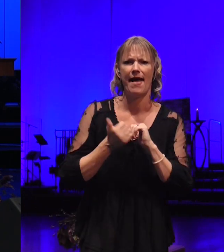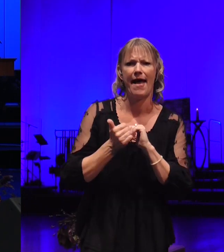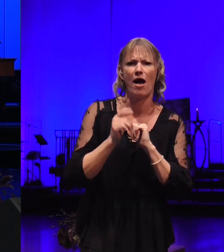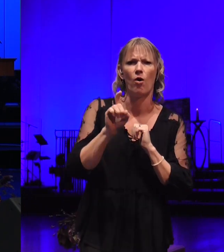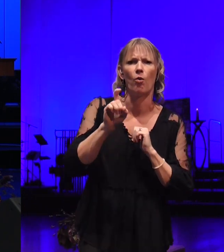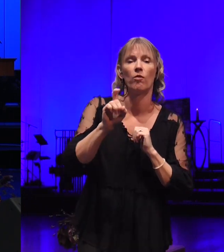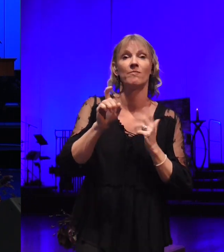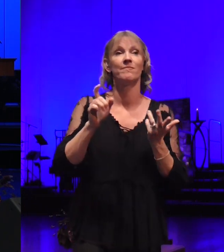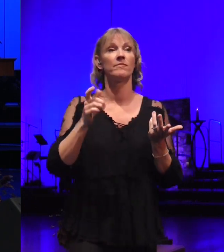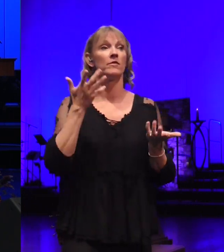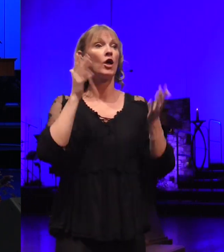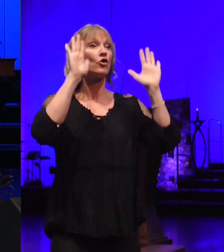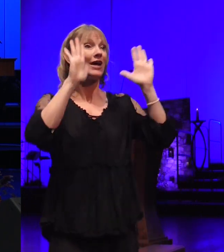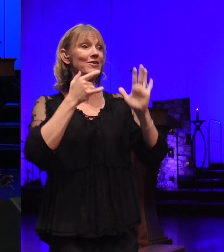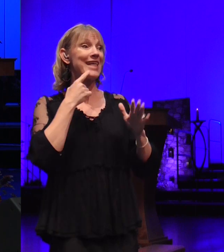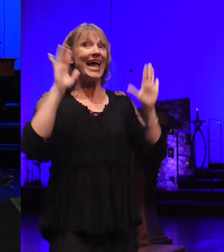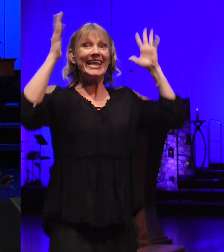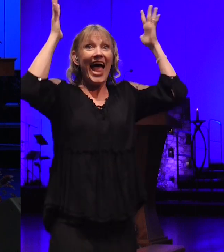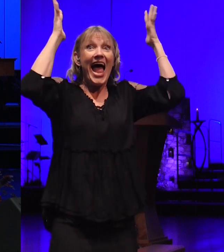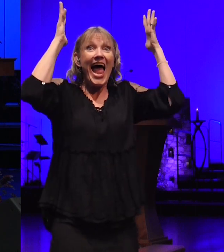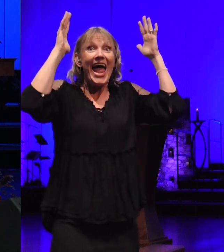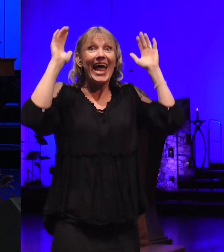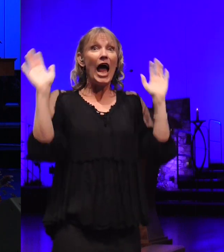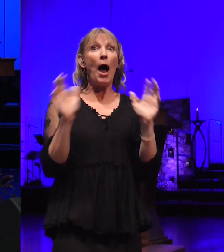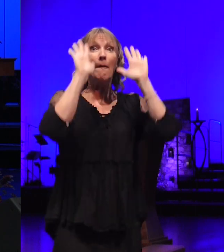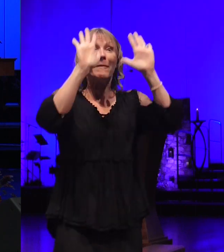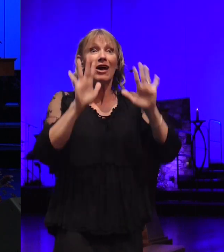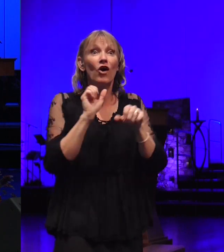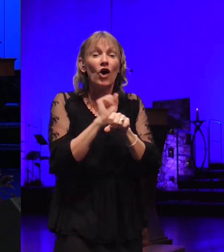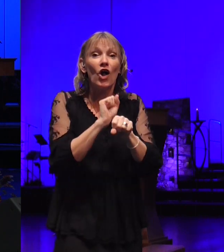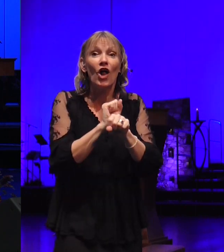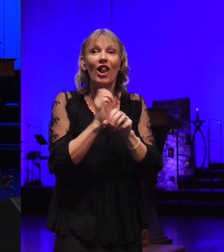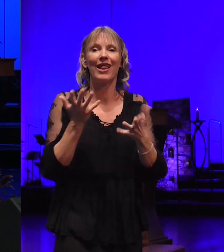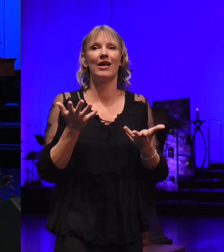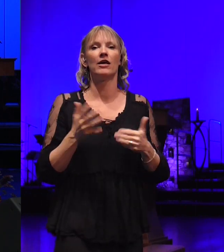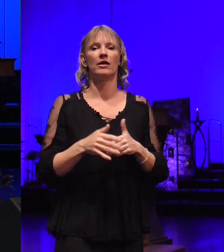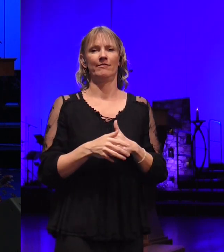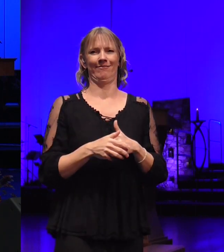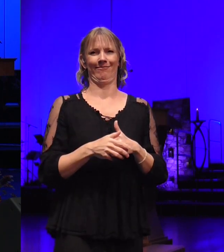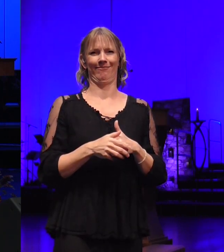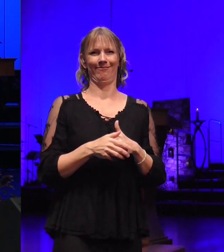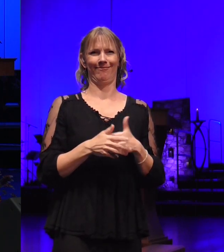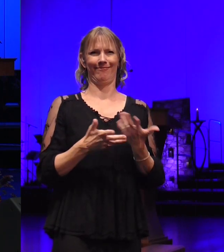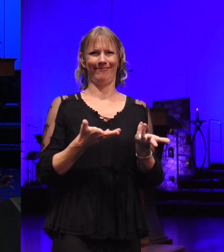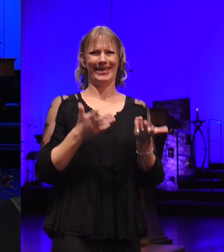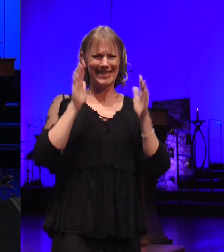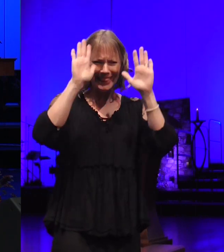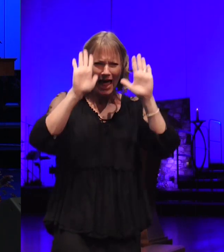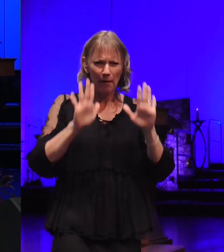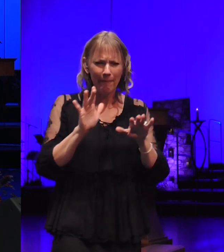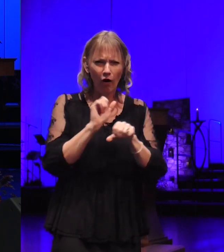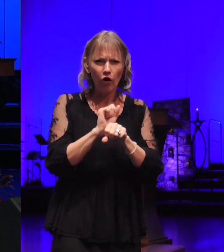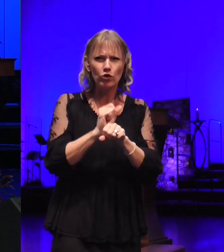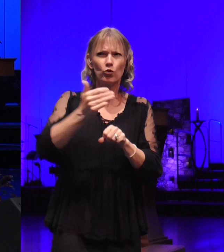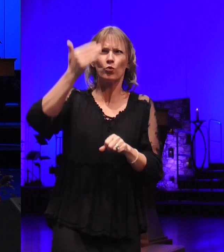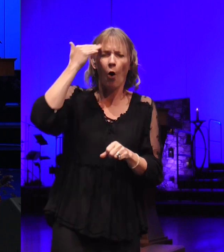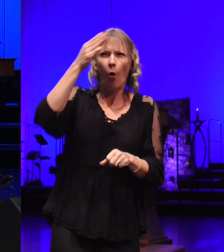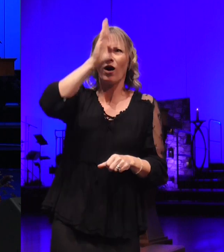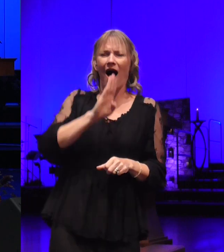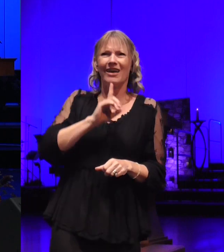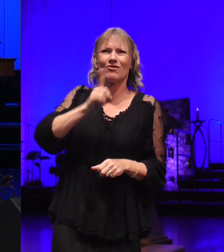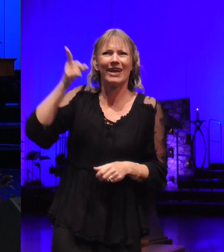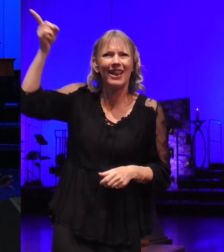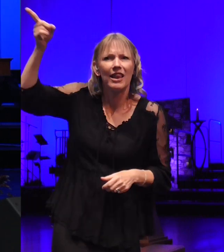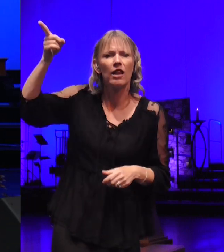It'd be great to say, "Yay, a miracle." But is not the greater miracle to know that God exists? To know that there's a presence